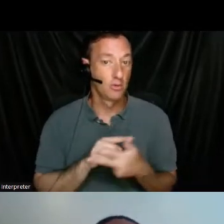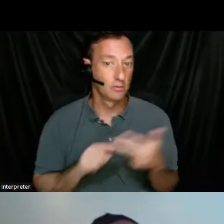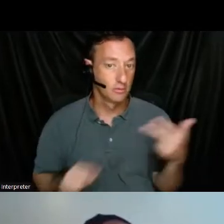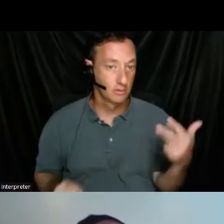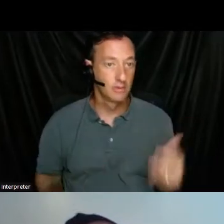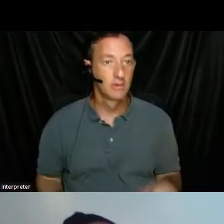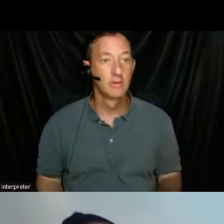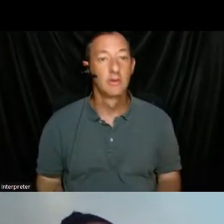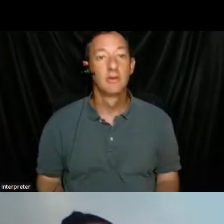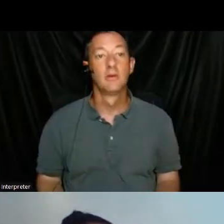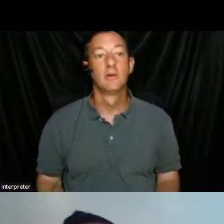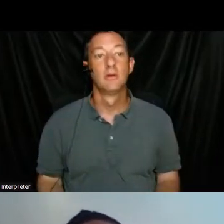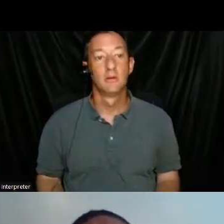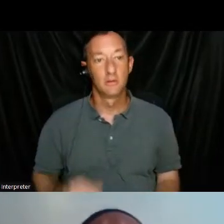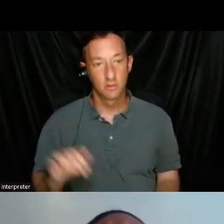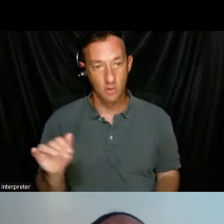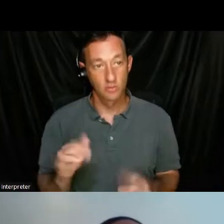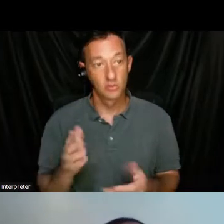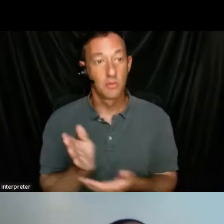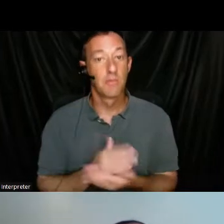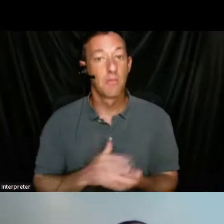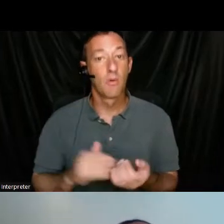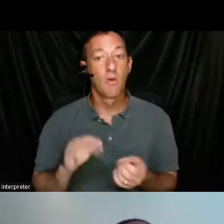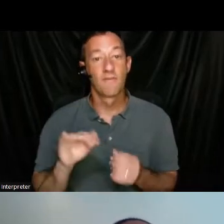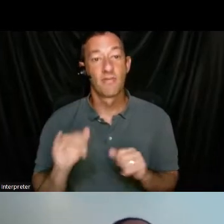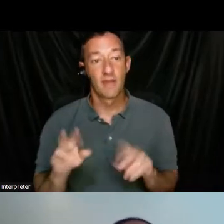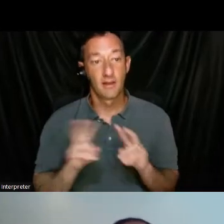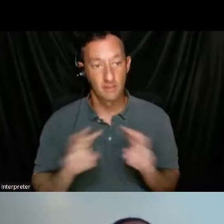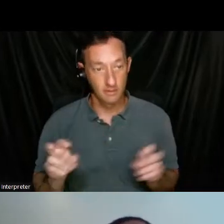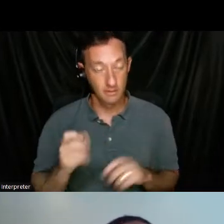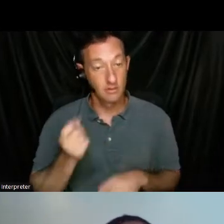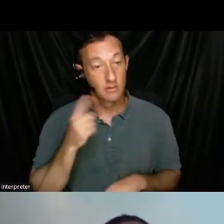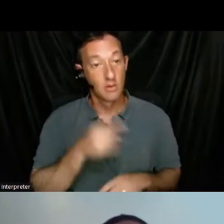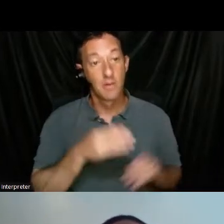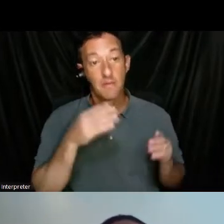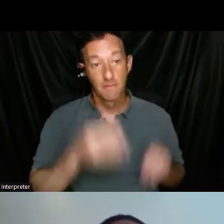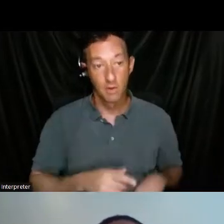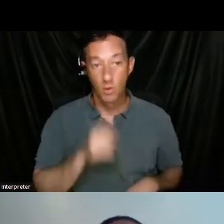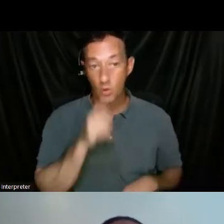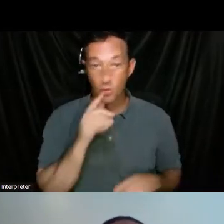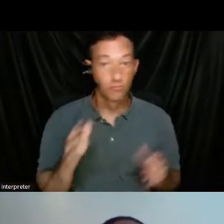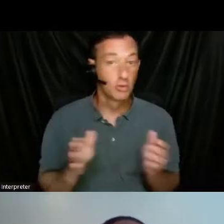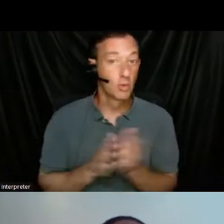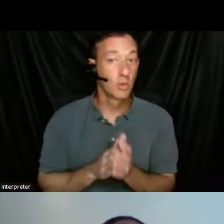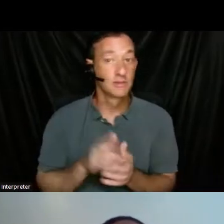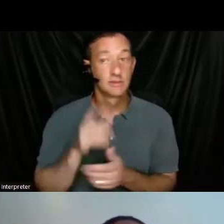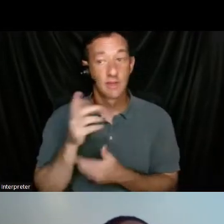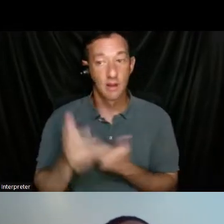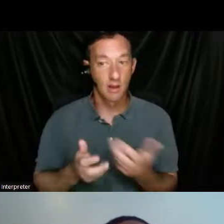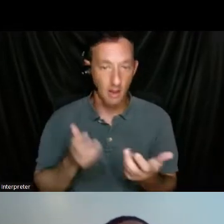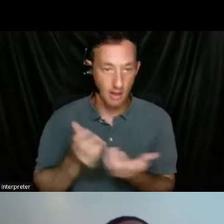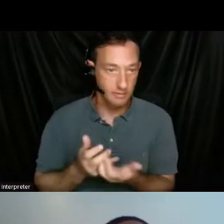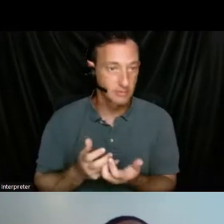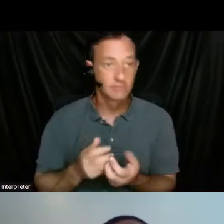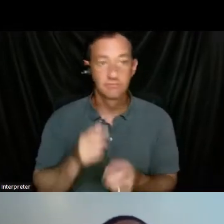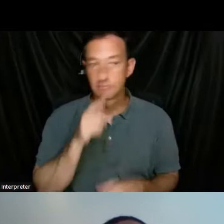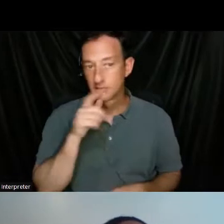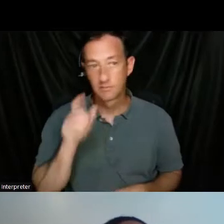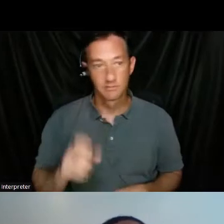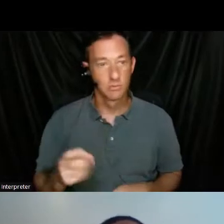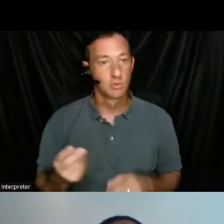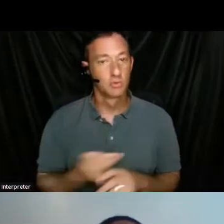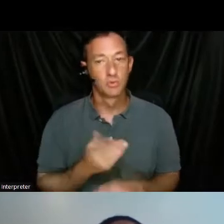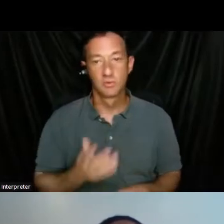Also, as a part of the analysis, it's important to note that an individual who is requesting an accommodation does not need to use any kind of